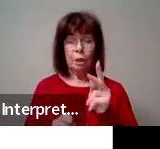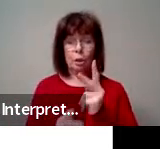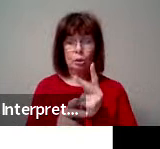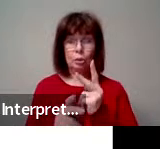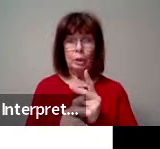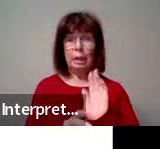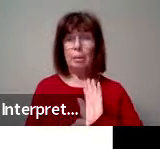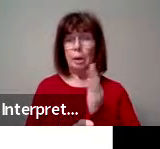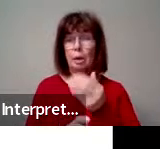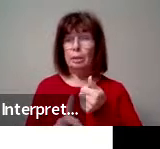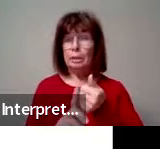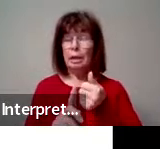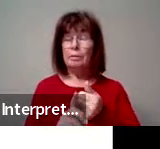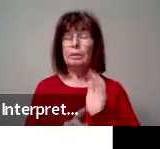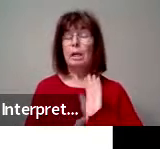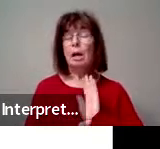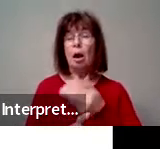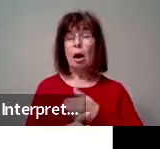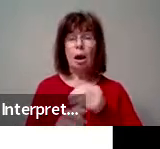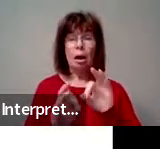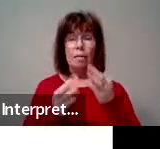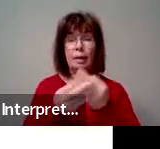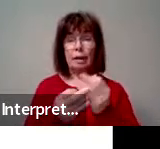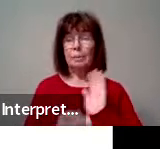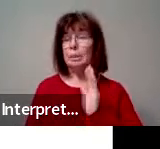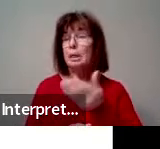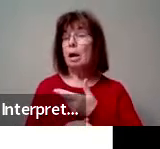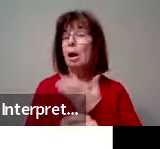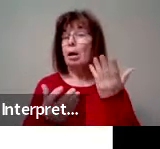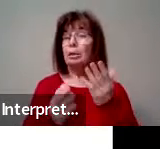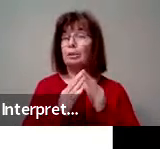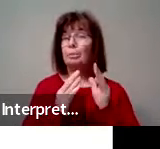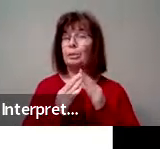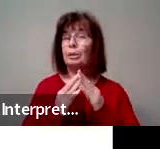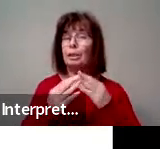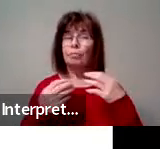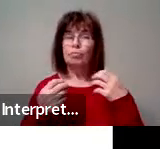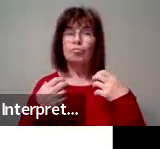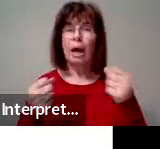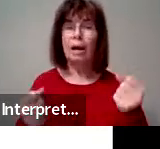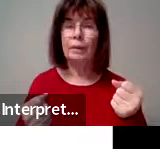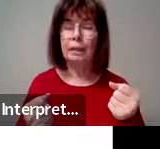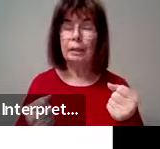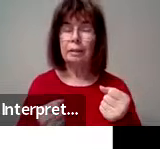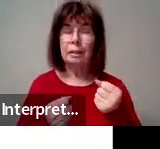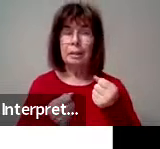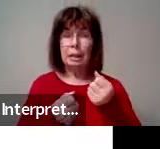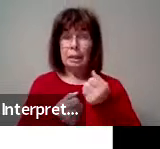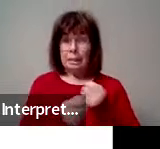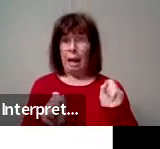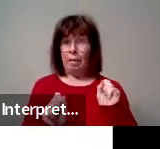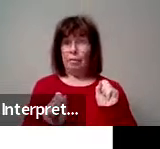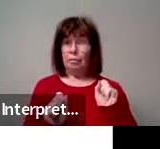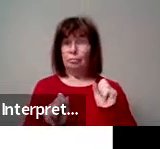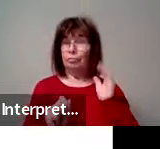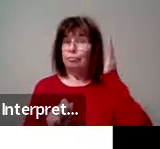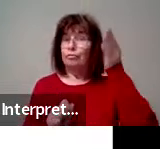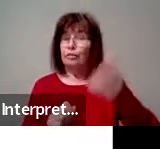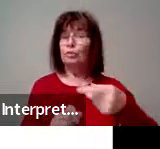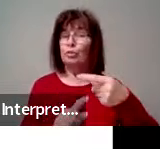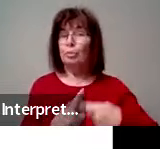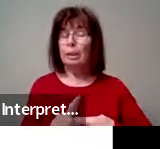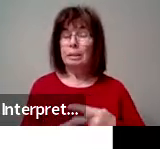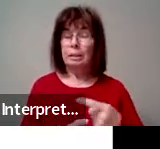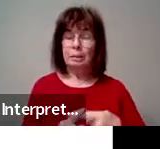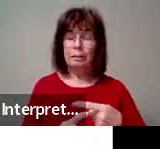our families, our community healthy and safe in the months to come. And so I'd like to turn it over